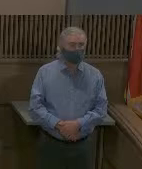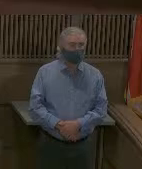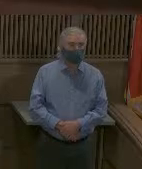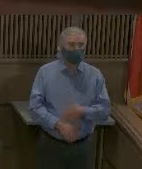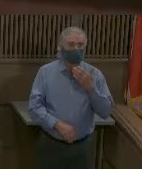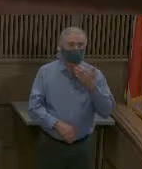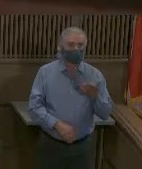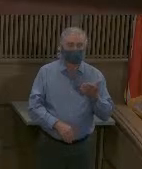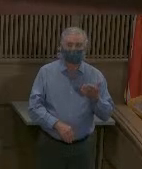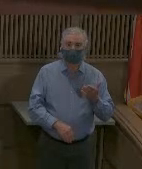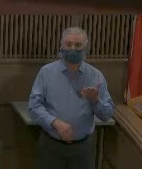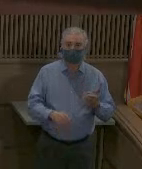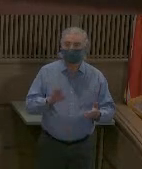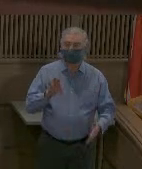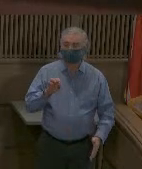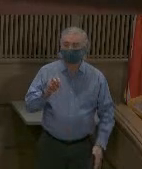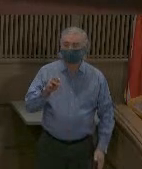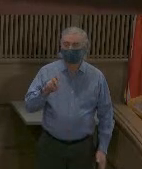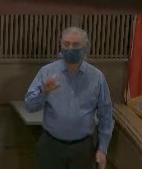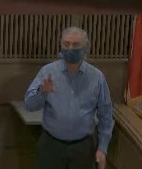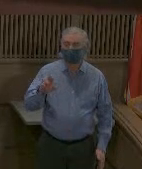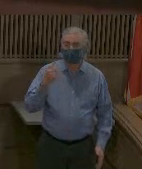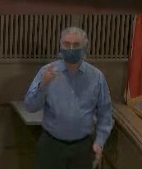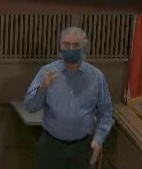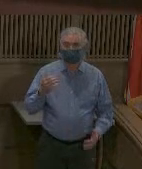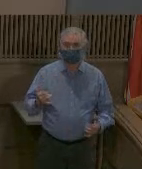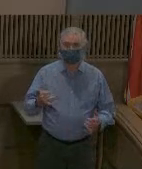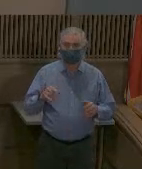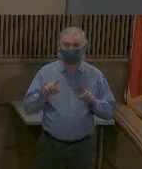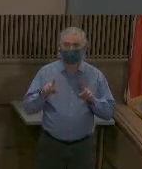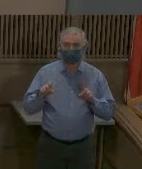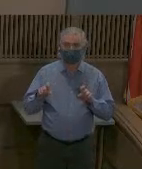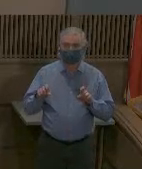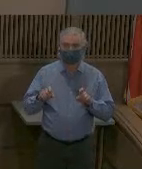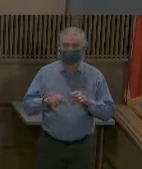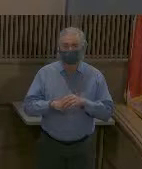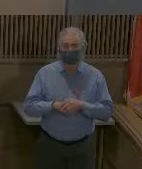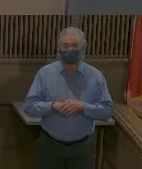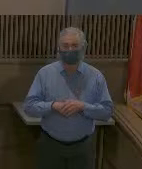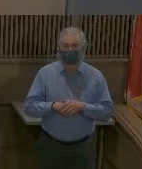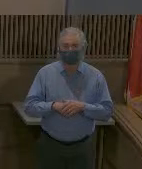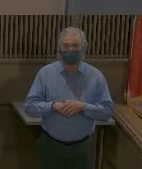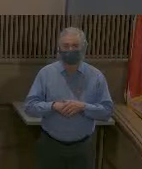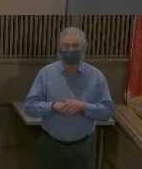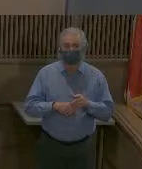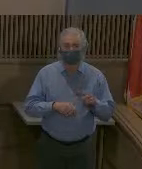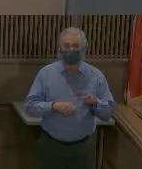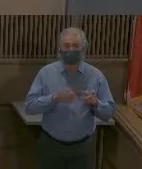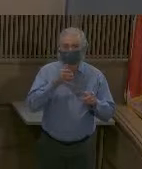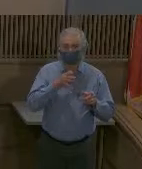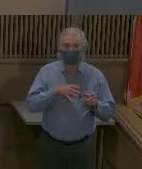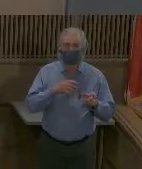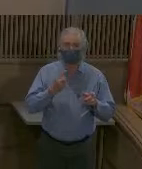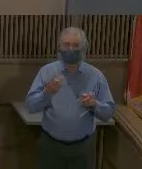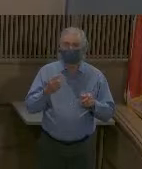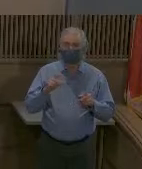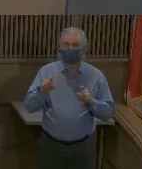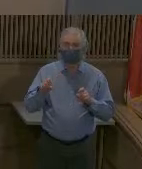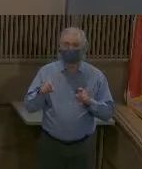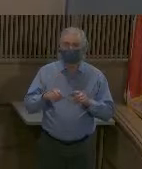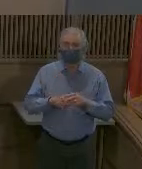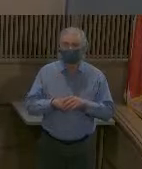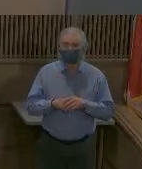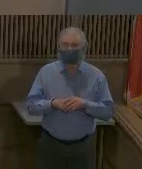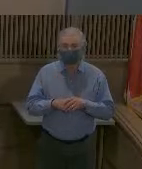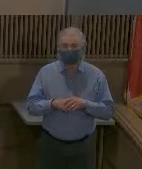Thank you, Mr. Fowler. We will pause here for any questions that anyone may have today. Please. I was wondering if Dr. Hudson could